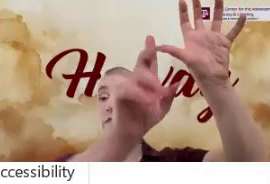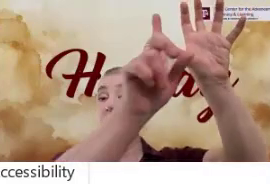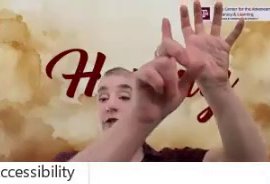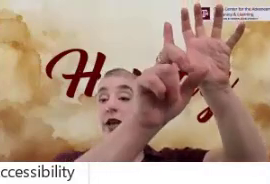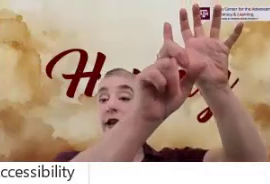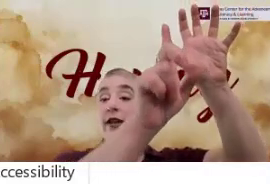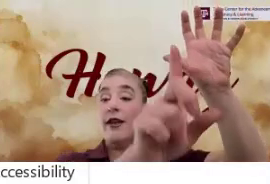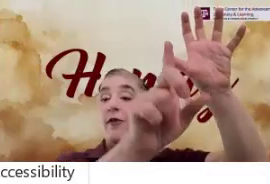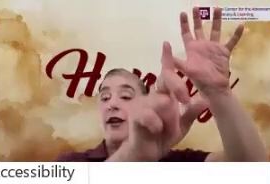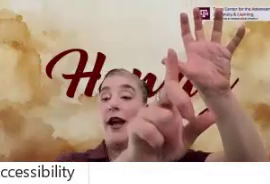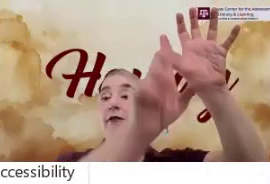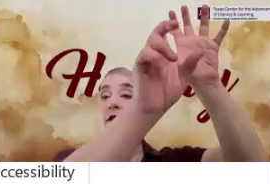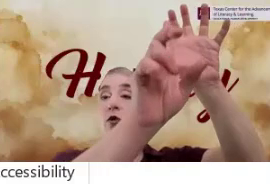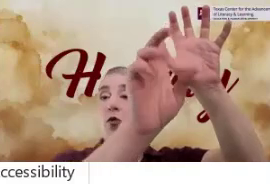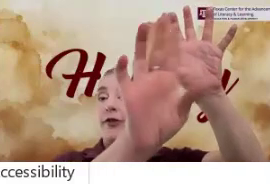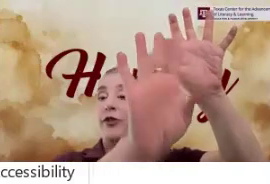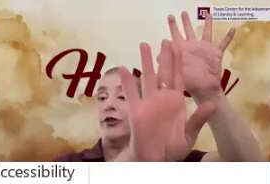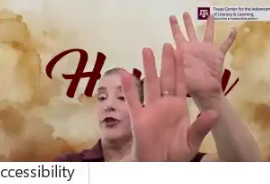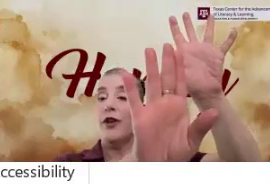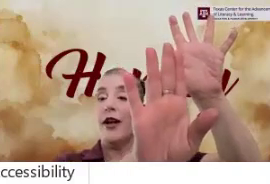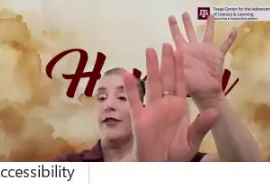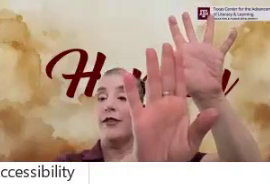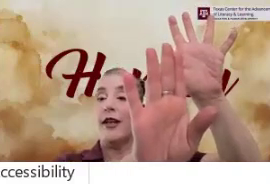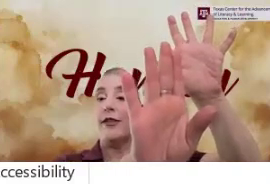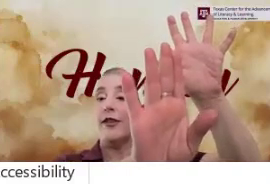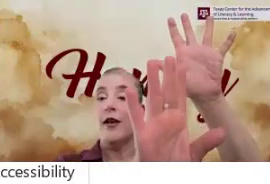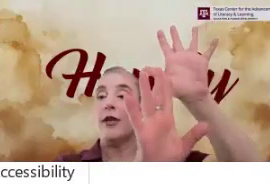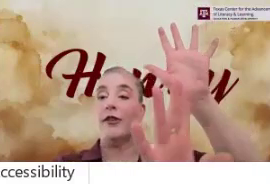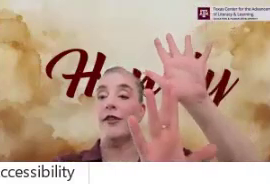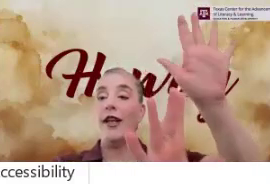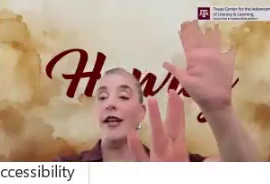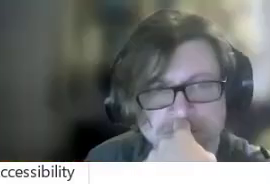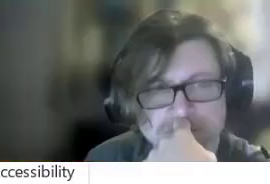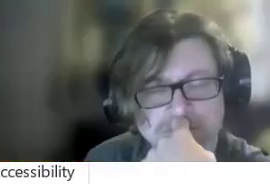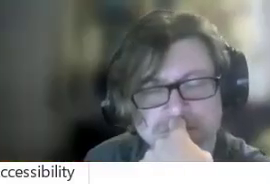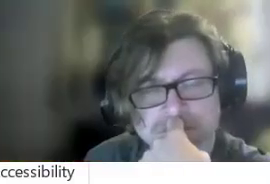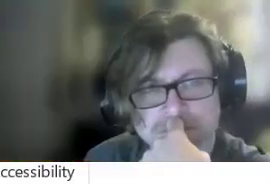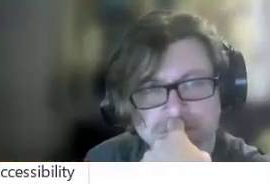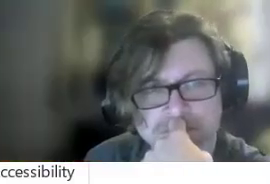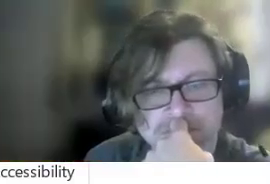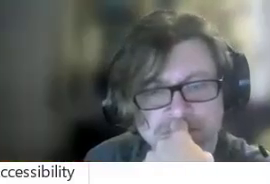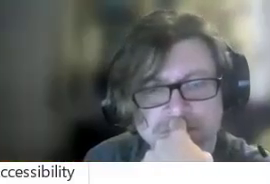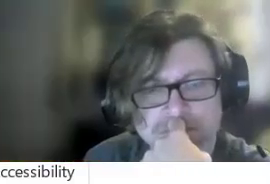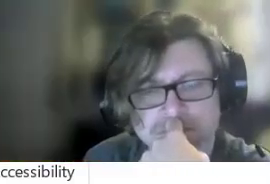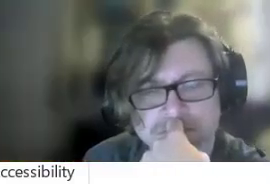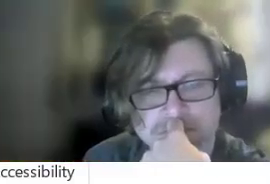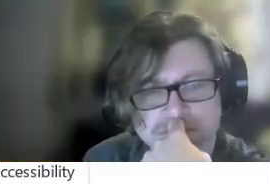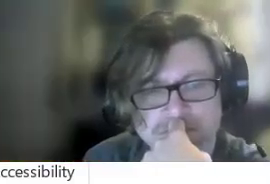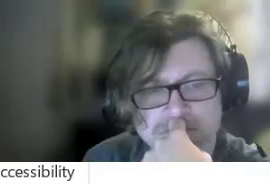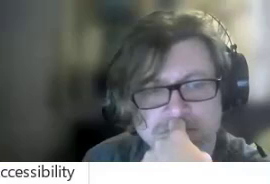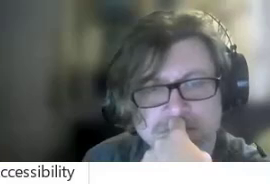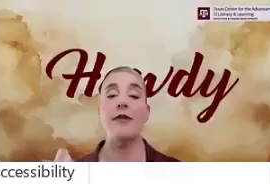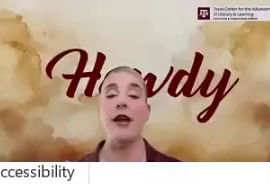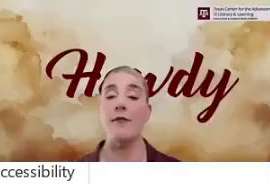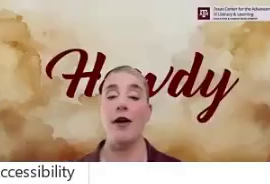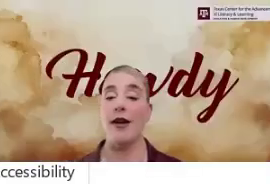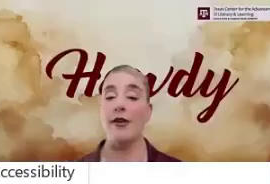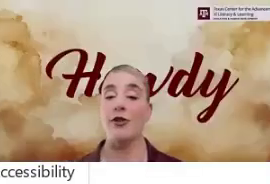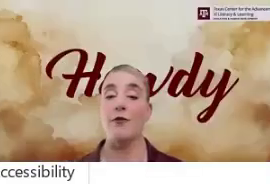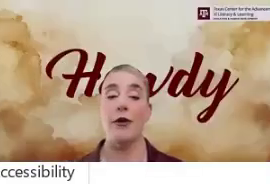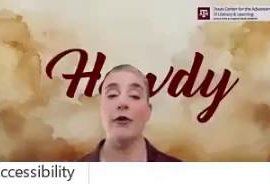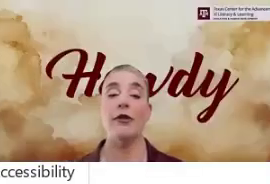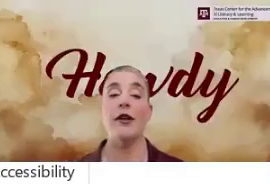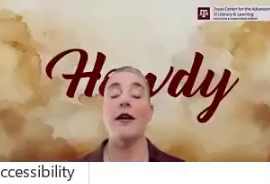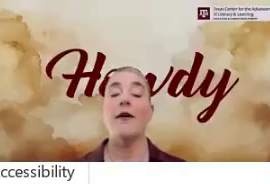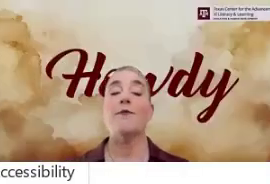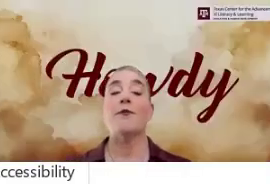color orange, and then I would have Western United States, because they can't see the orange. So just kind of keep that in mind